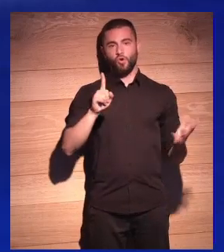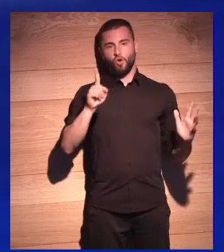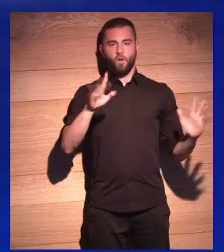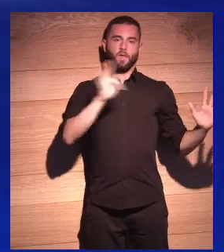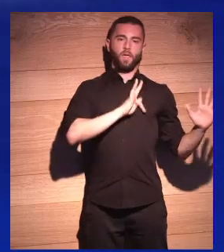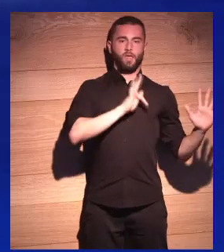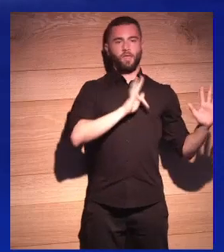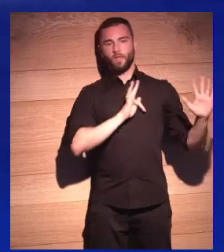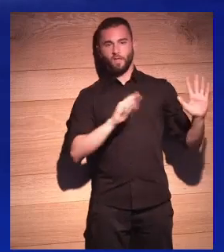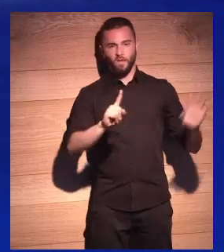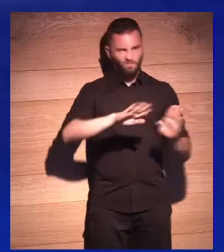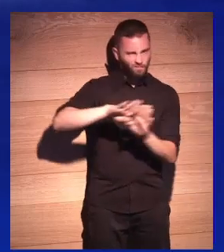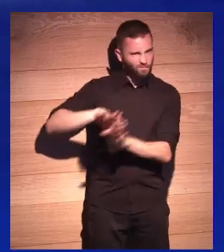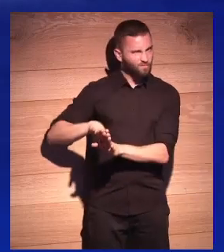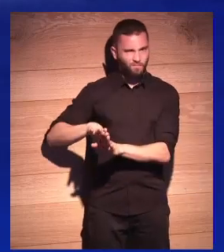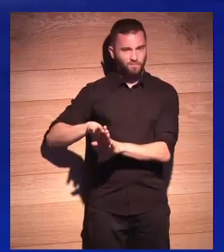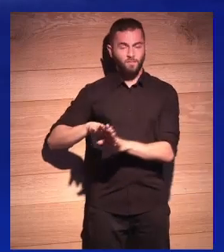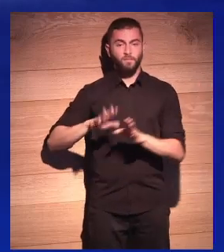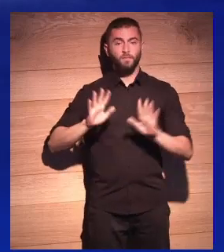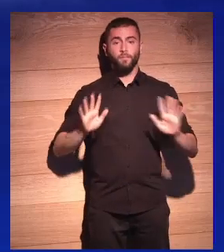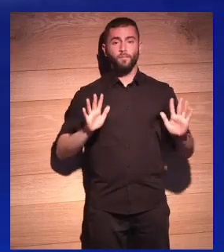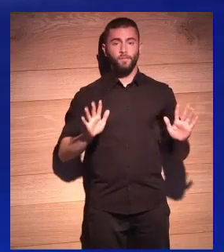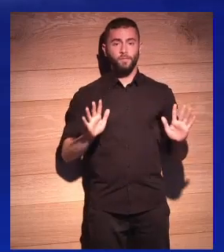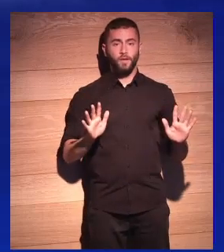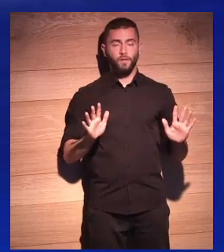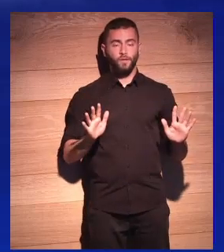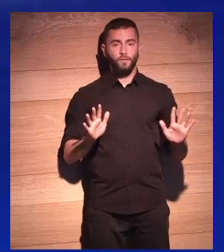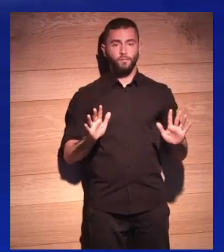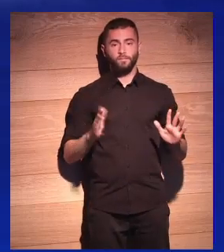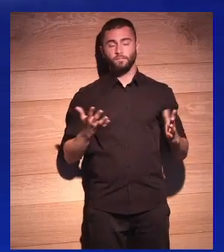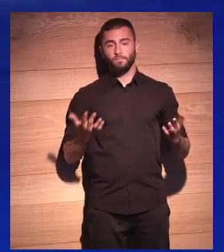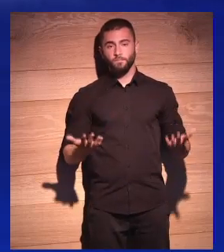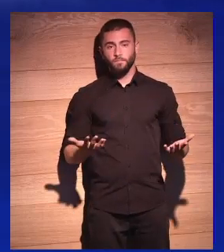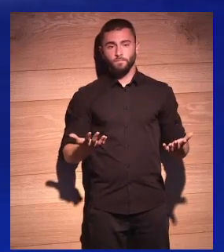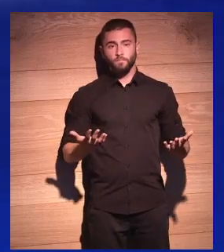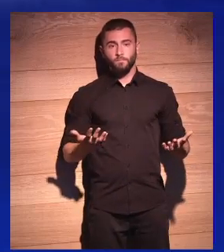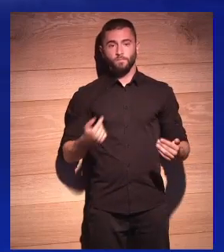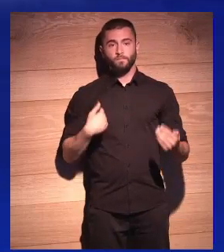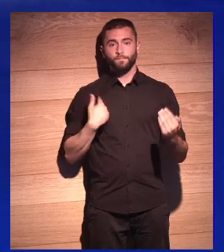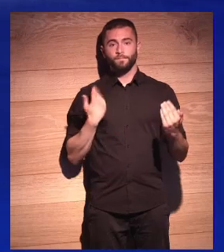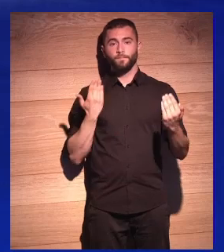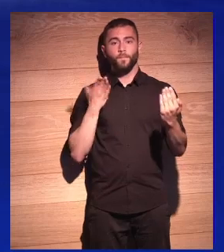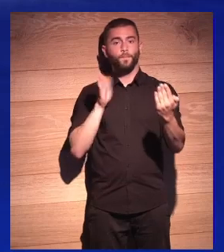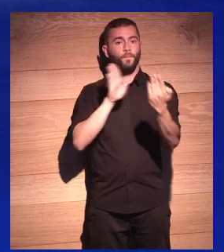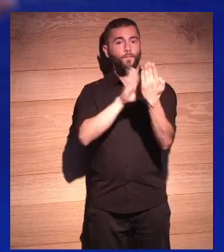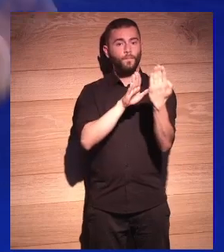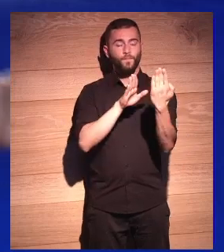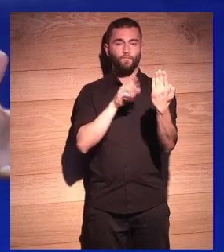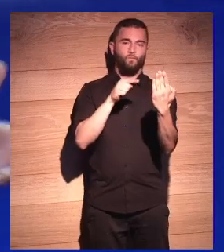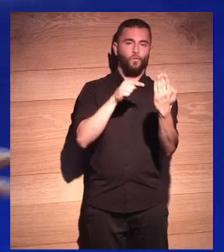not to get a medal and a pat in the back.